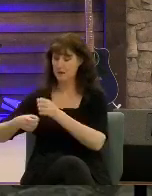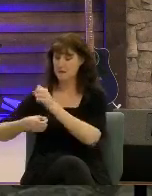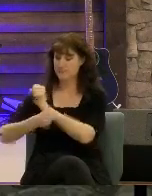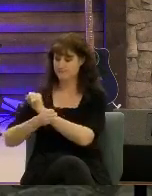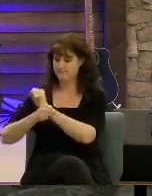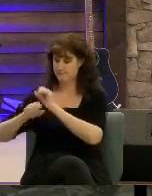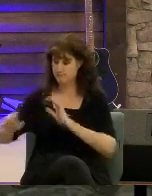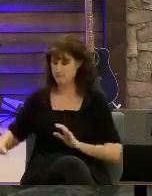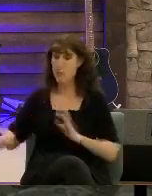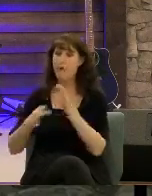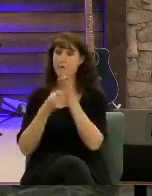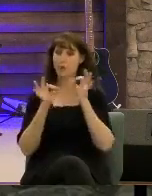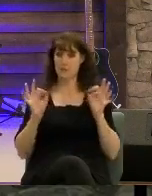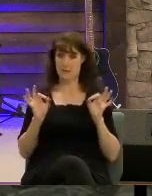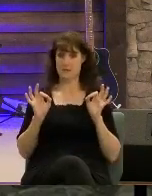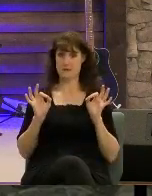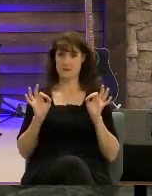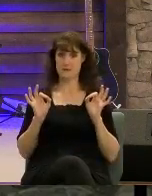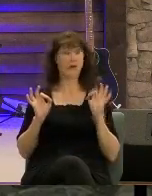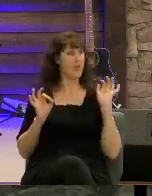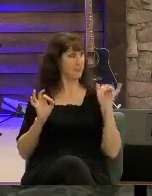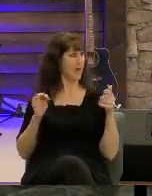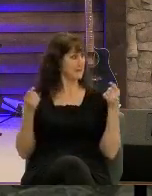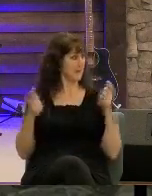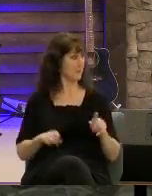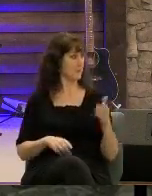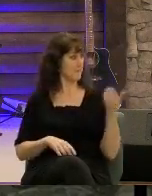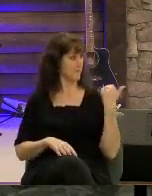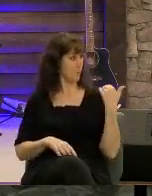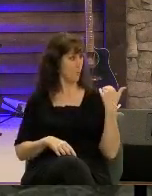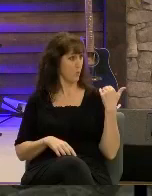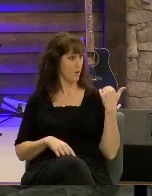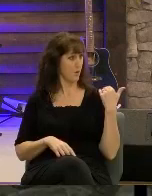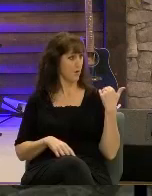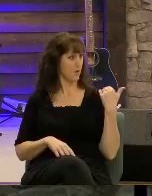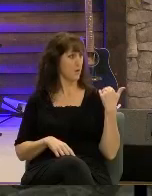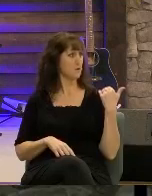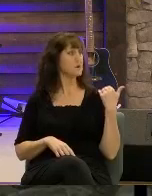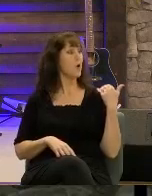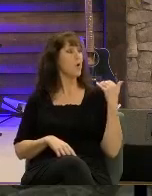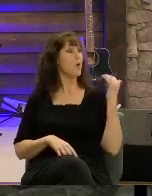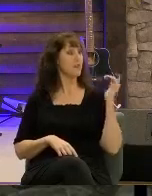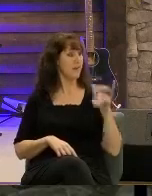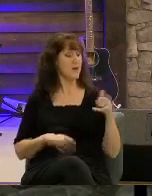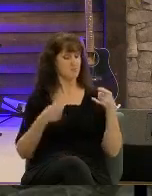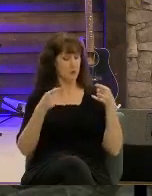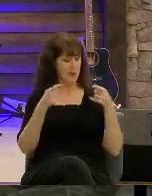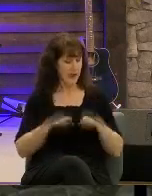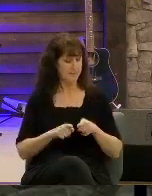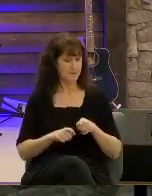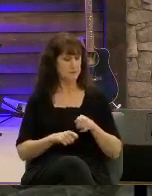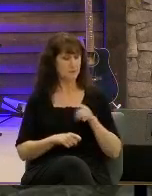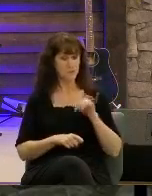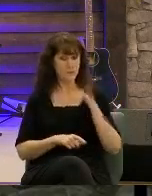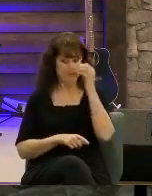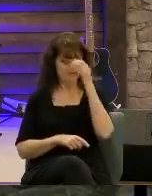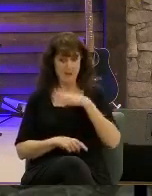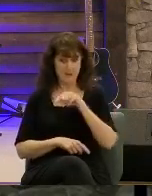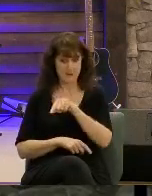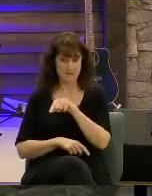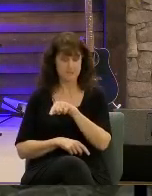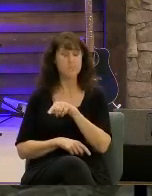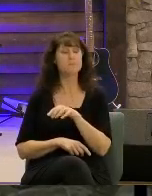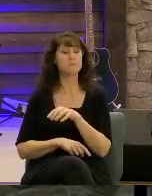heard that before, right? Right? That's happened, right? That happens. So that's what happens to this gentleman. And guess